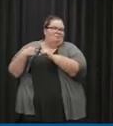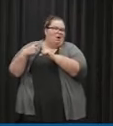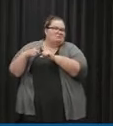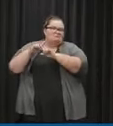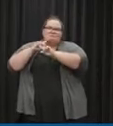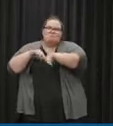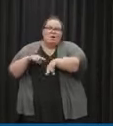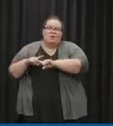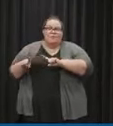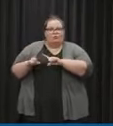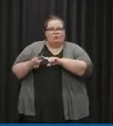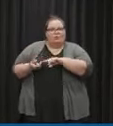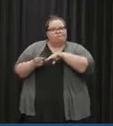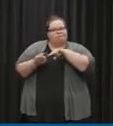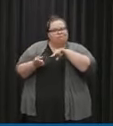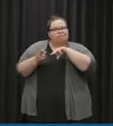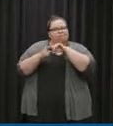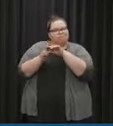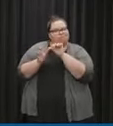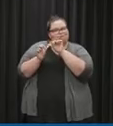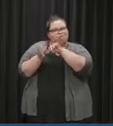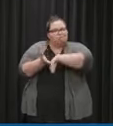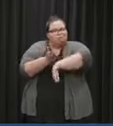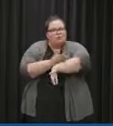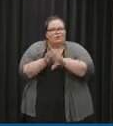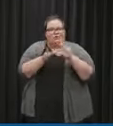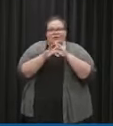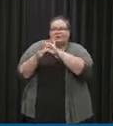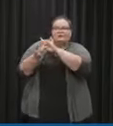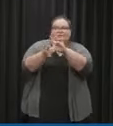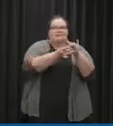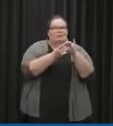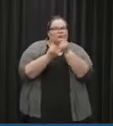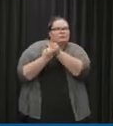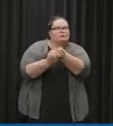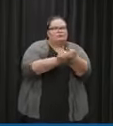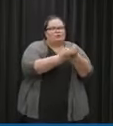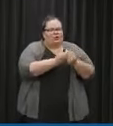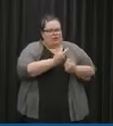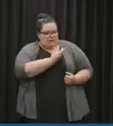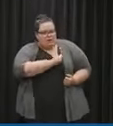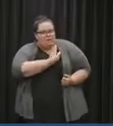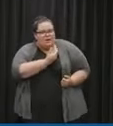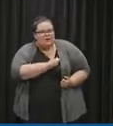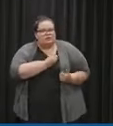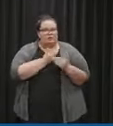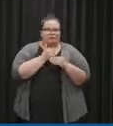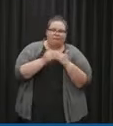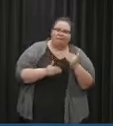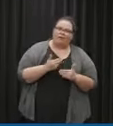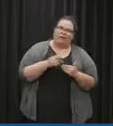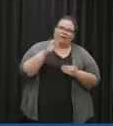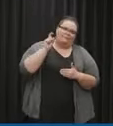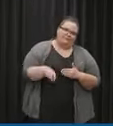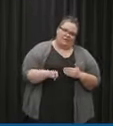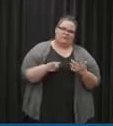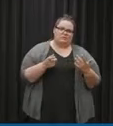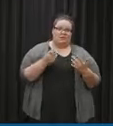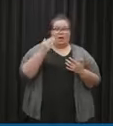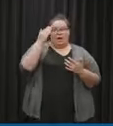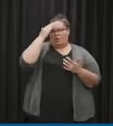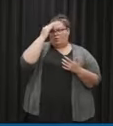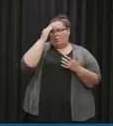like to build on that and make sure that we can continue to collaborate and cooperate and be supportive and be compassionate and be kind. And again, I know we